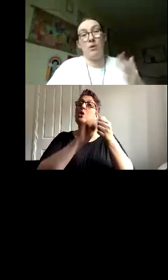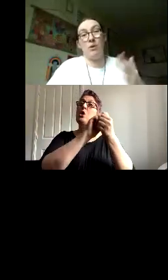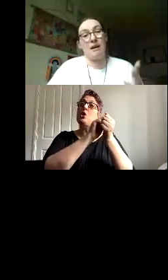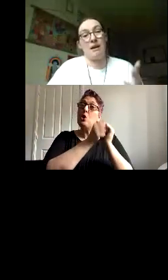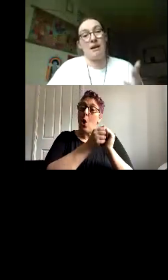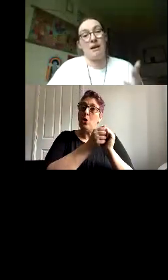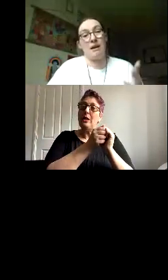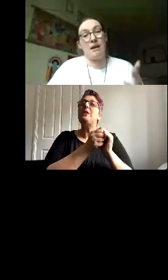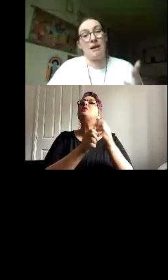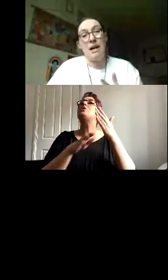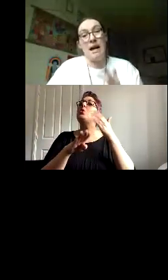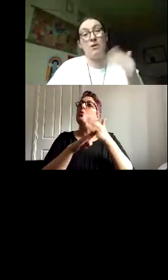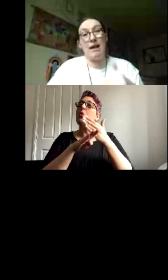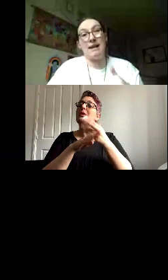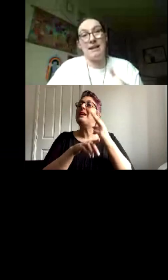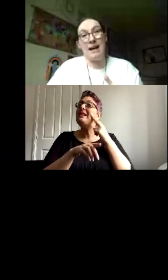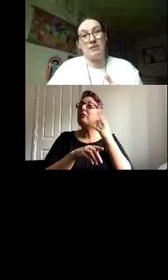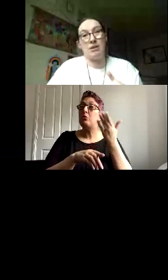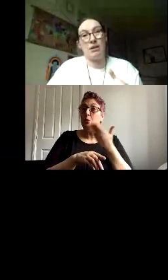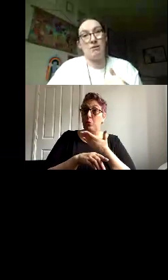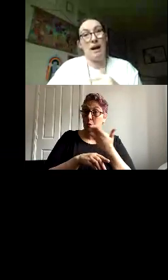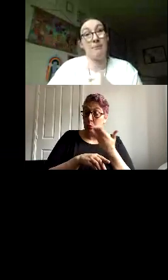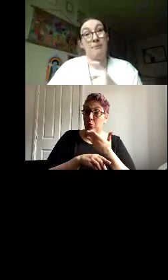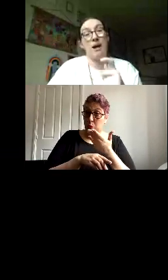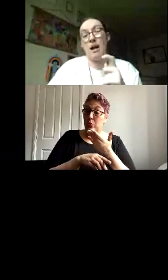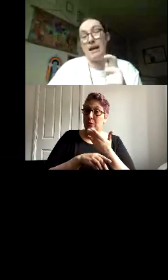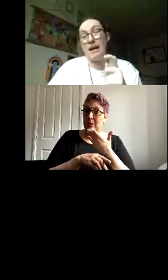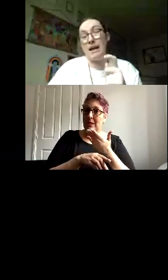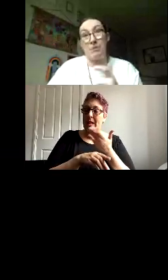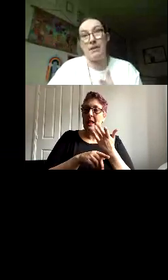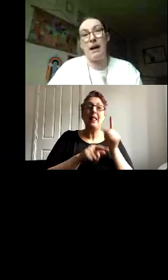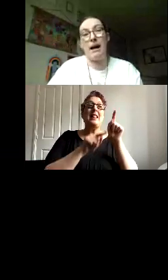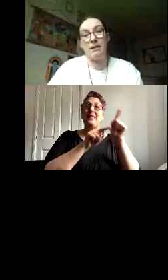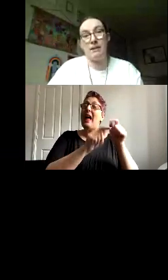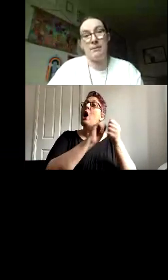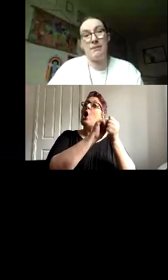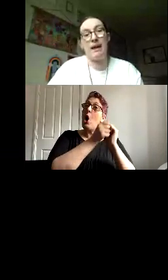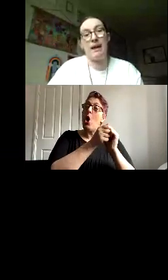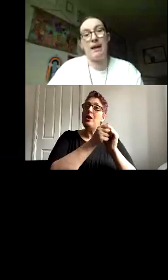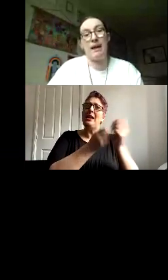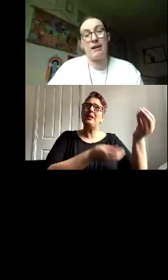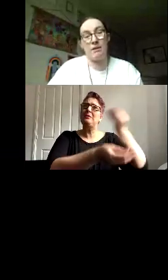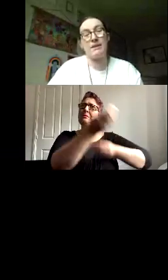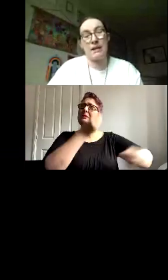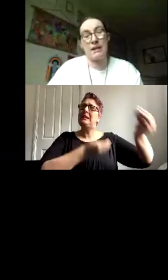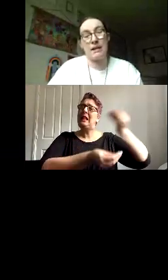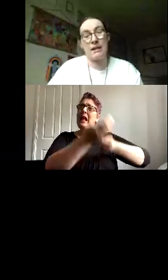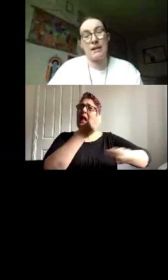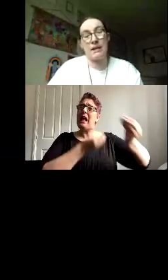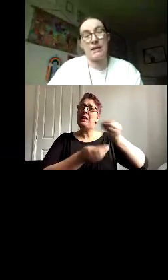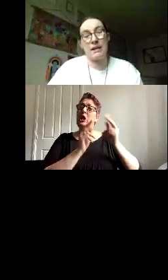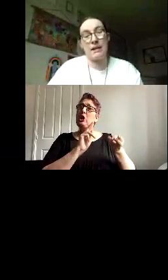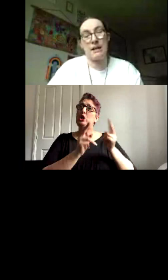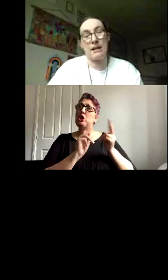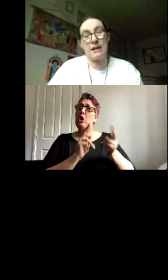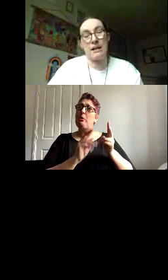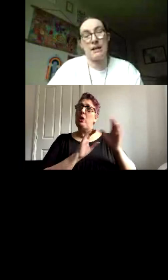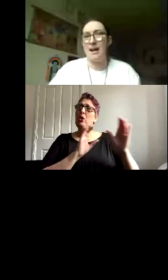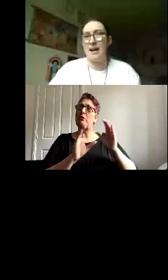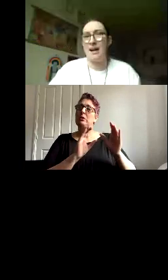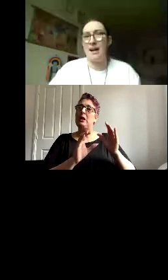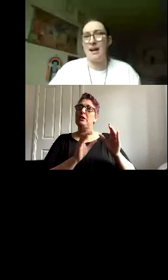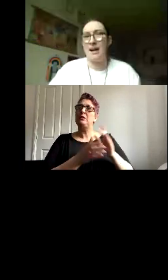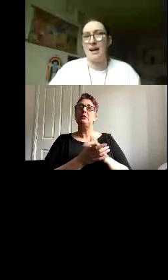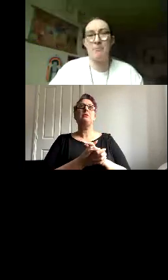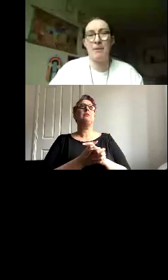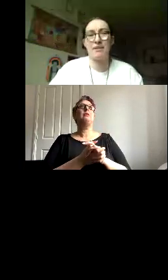She worked in a deaf school, who then had to interpret that conversation with her. That obviously had a